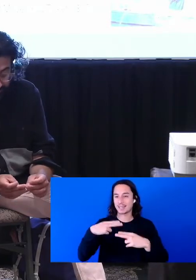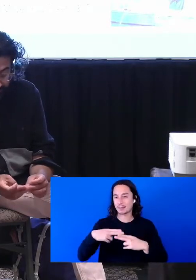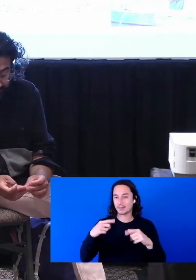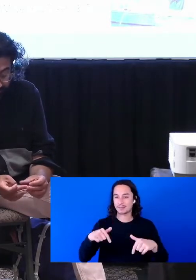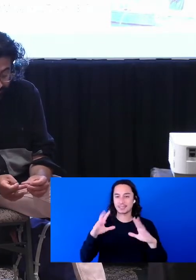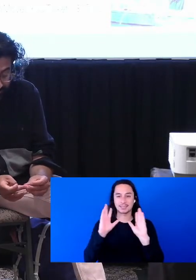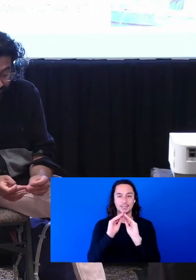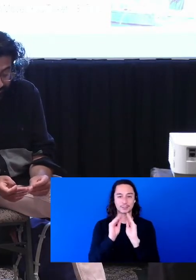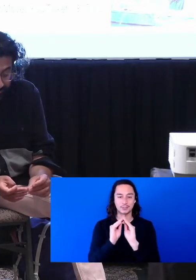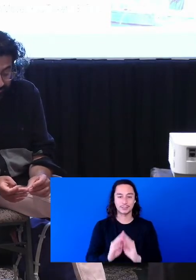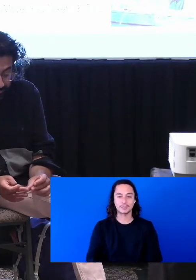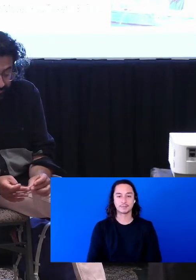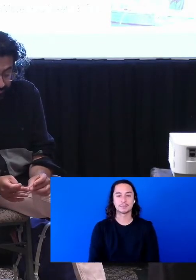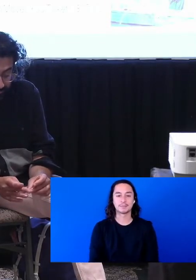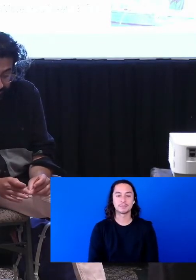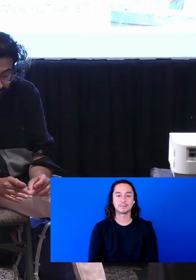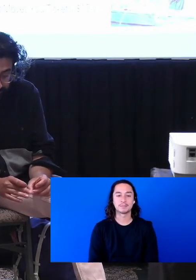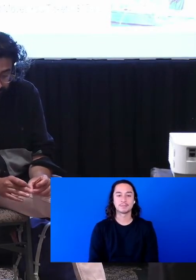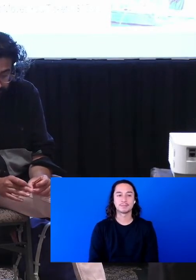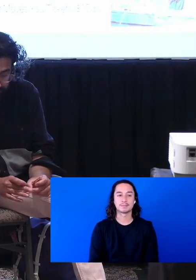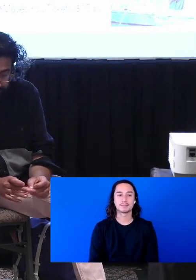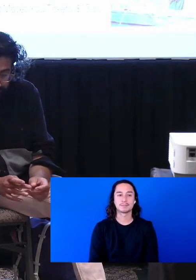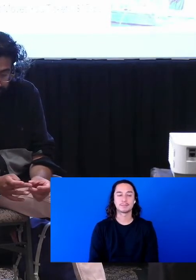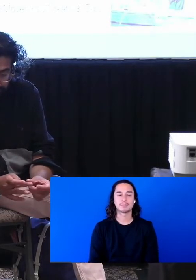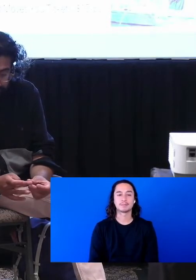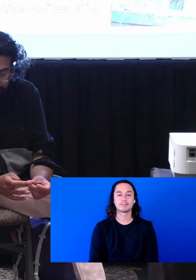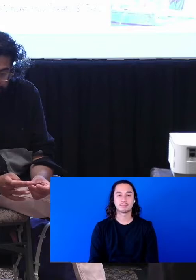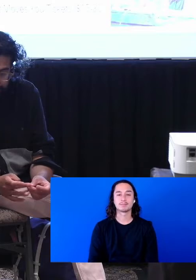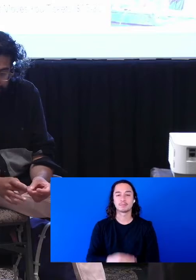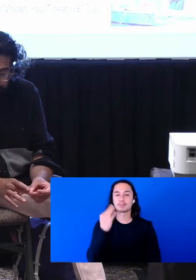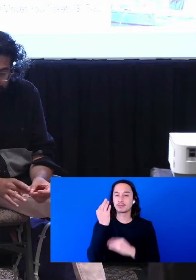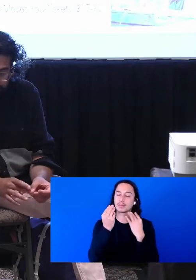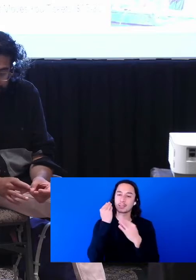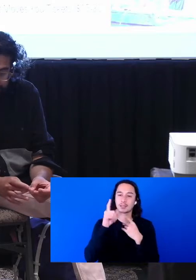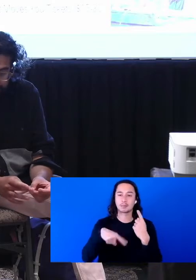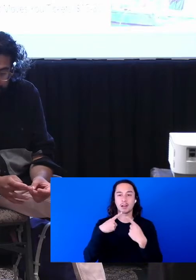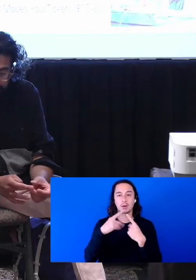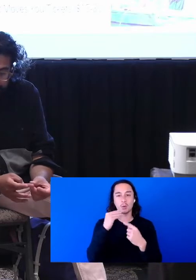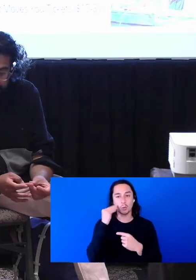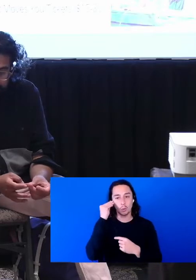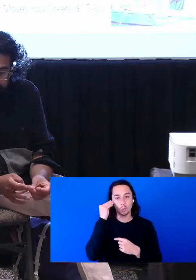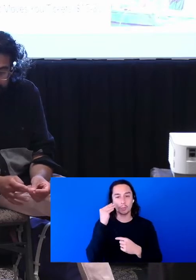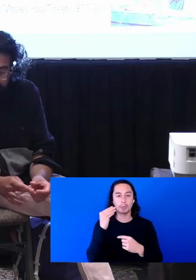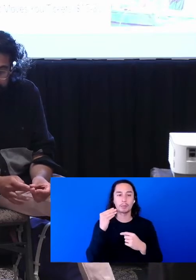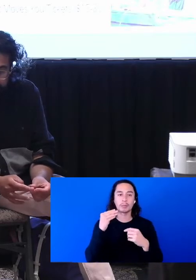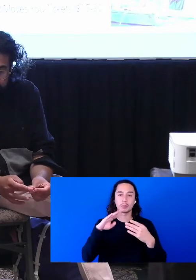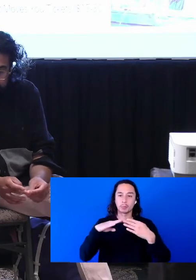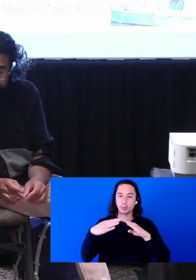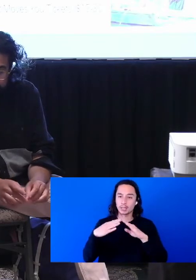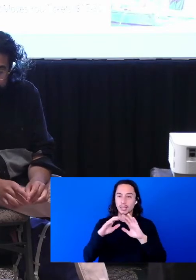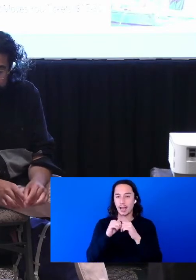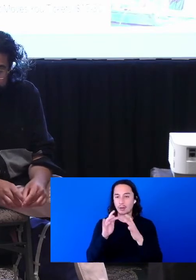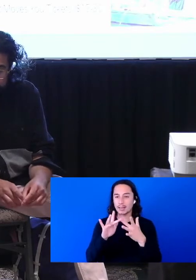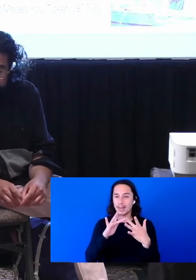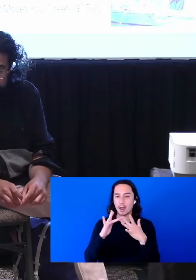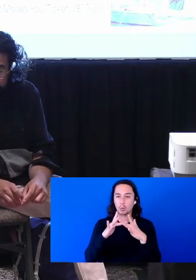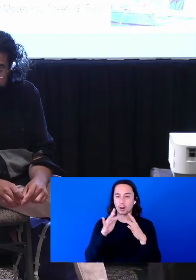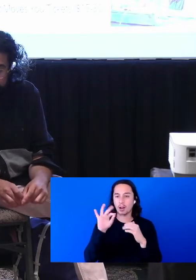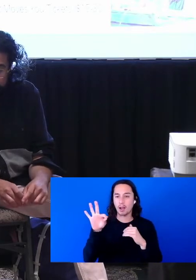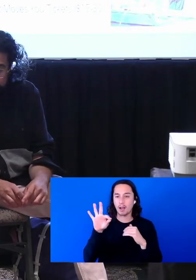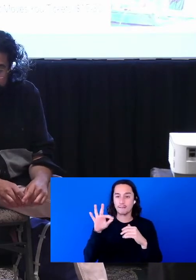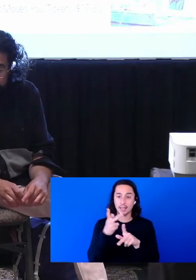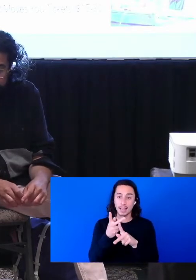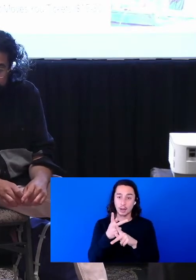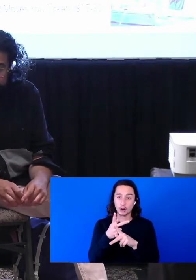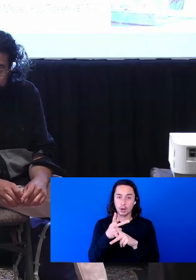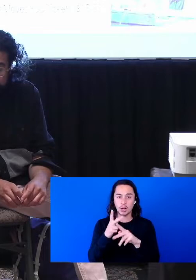session because I think thinking about home and community and how those things, how those networks of care can get built inside of a rehearsal room